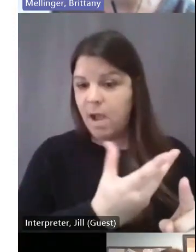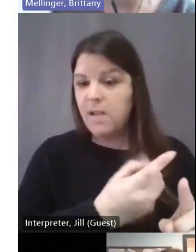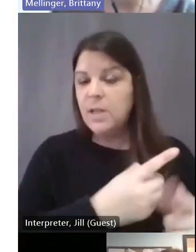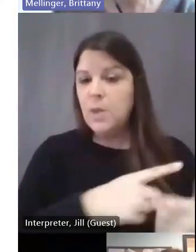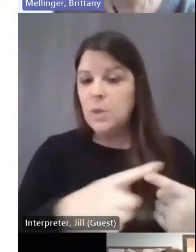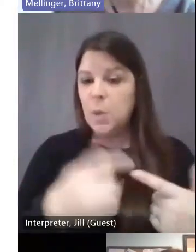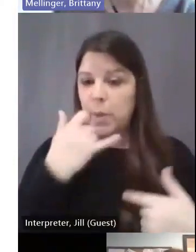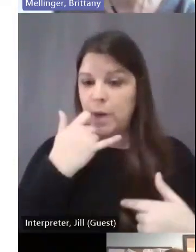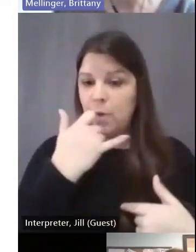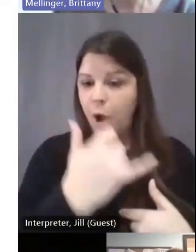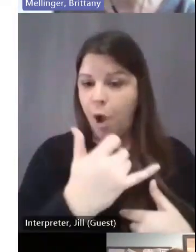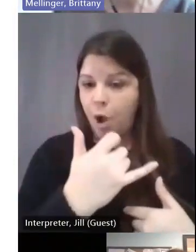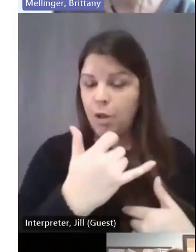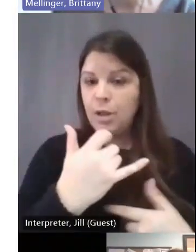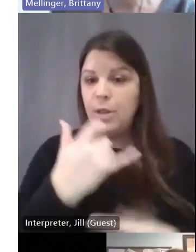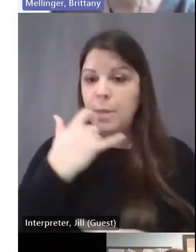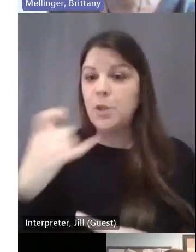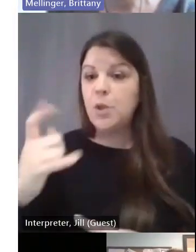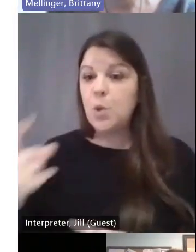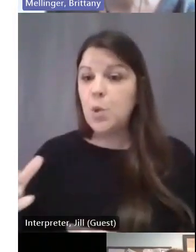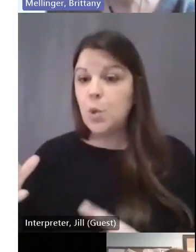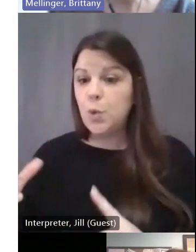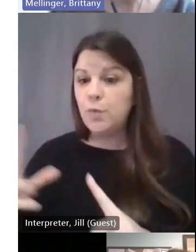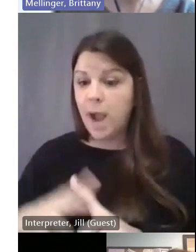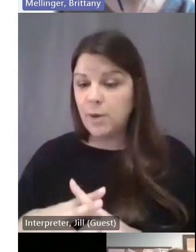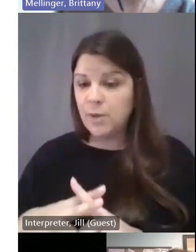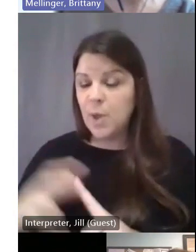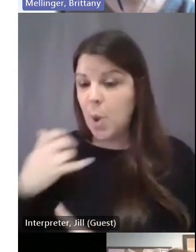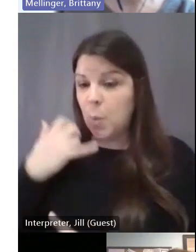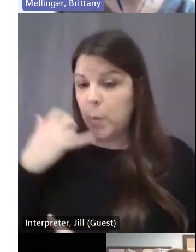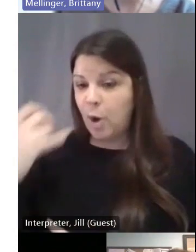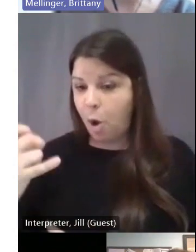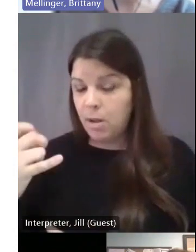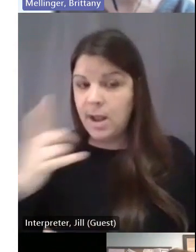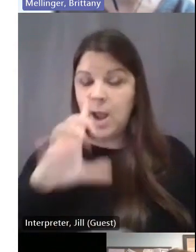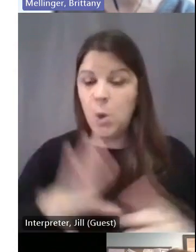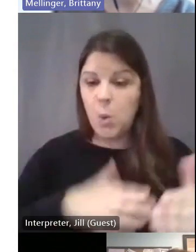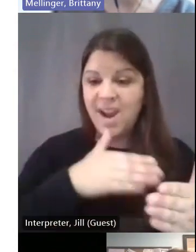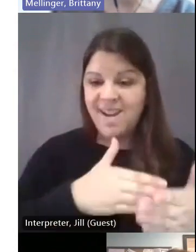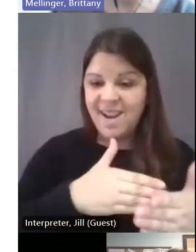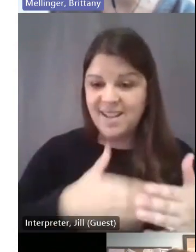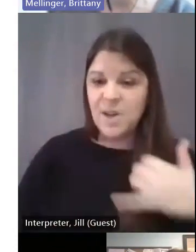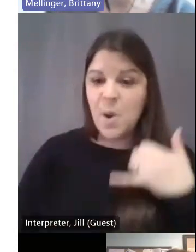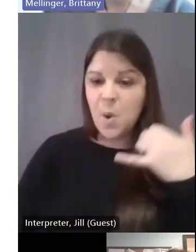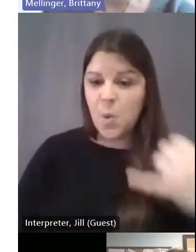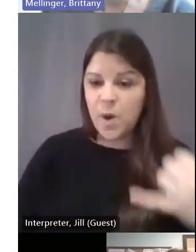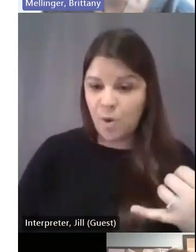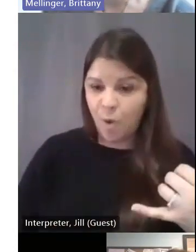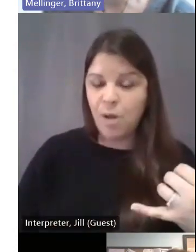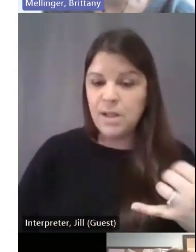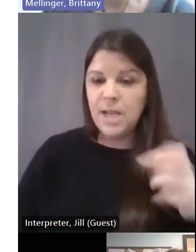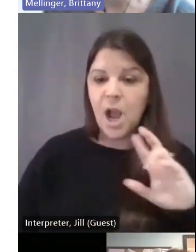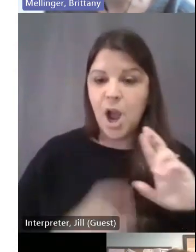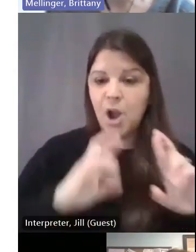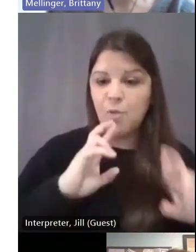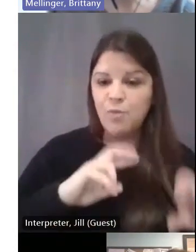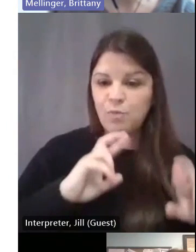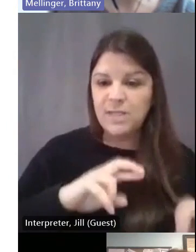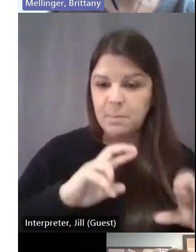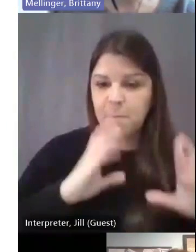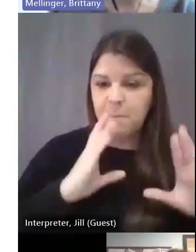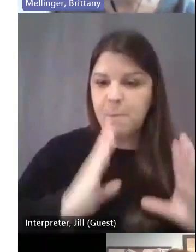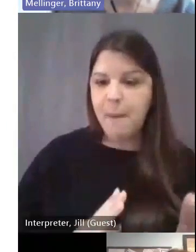call the person who files a complaint a complainant, and the person who was filed against is called a respondent. You'll hear that terminology